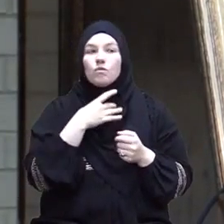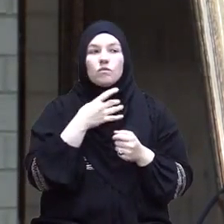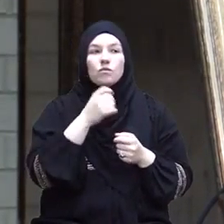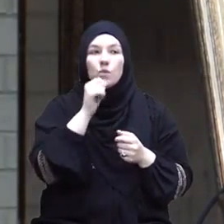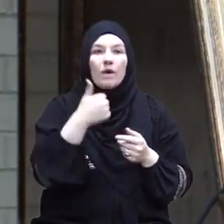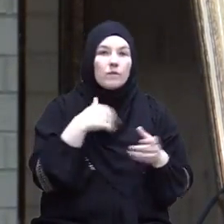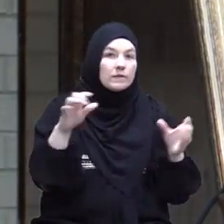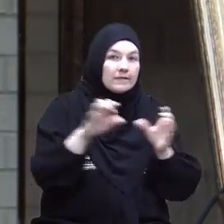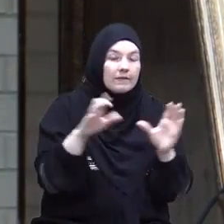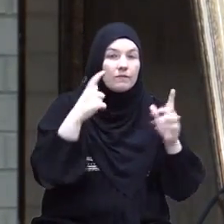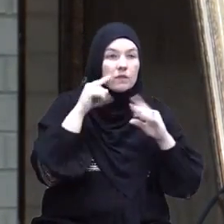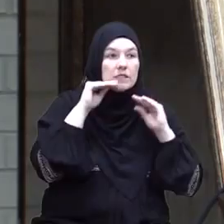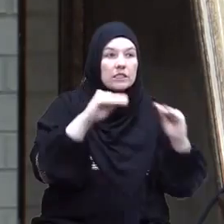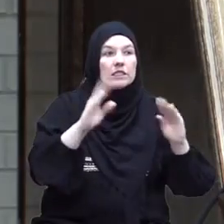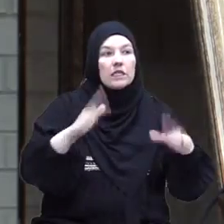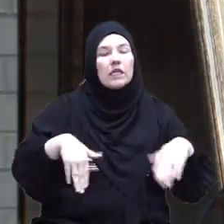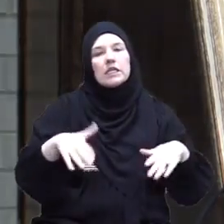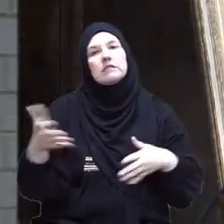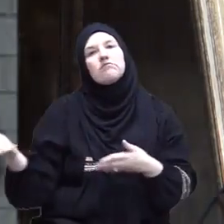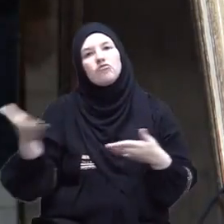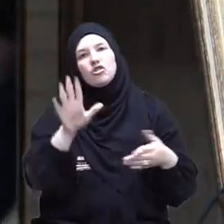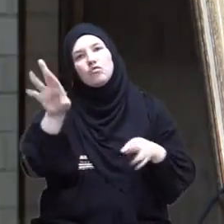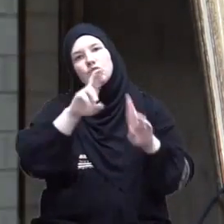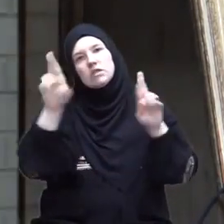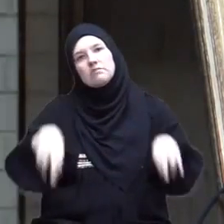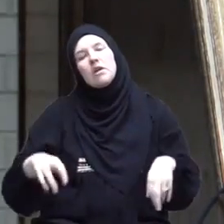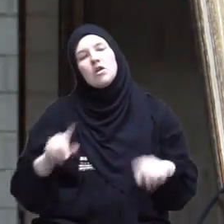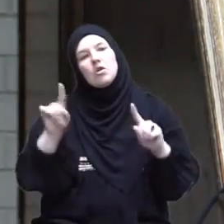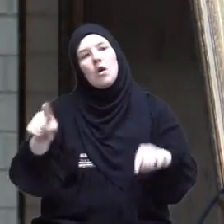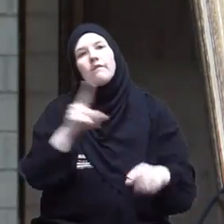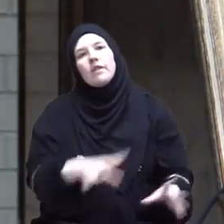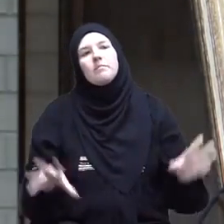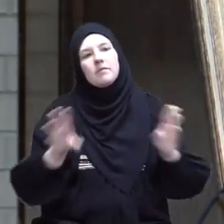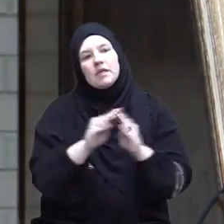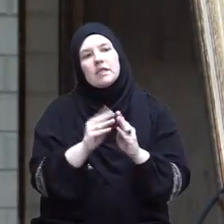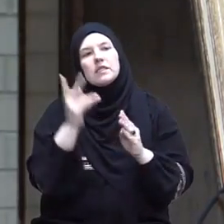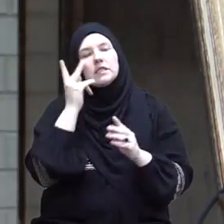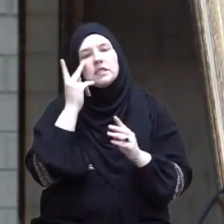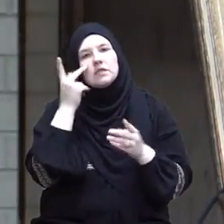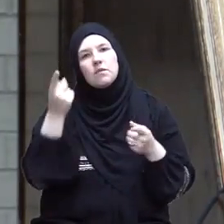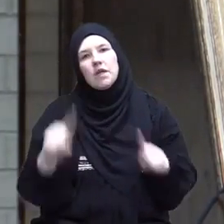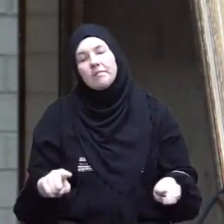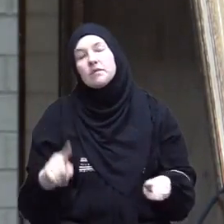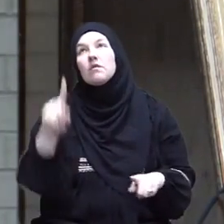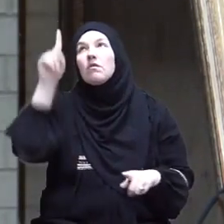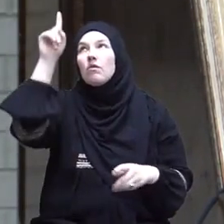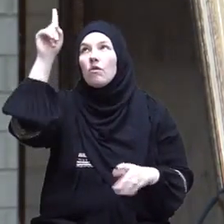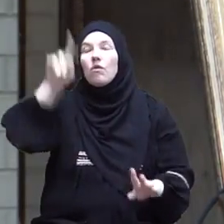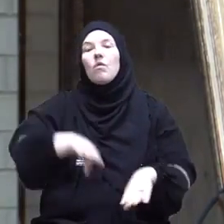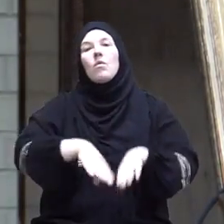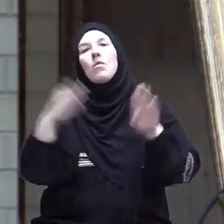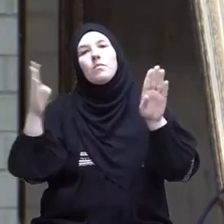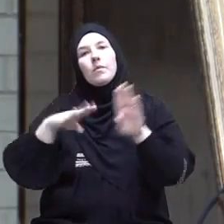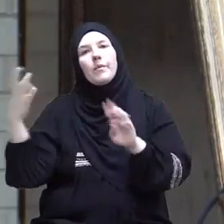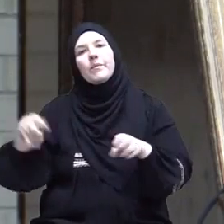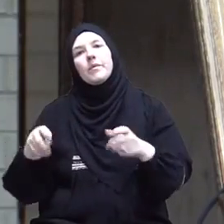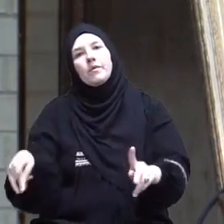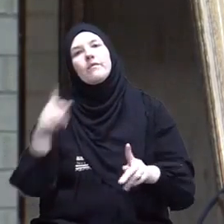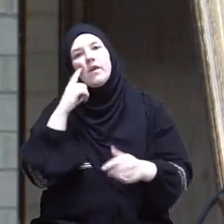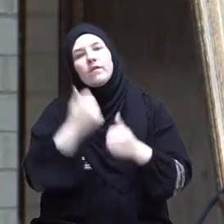your certificate, take your resume and go for the meeting and see what happens. May Allah open good doors for